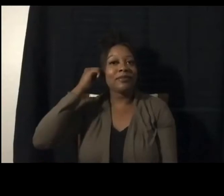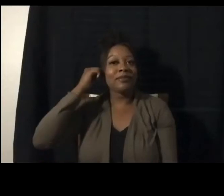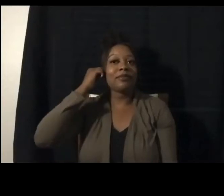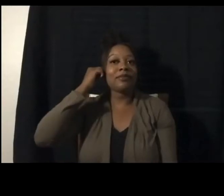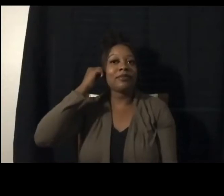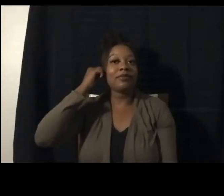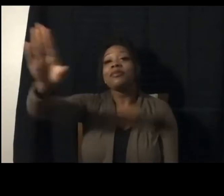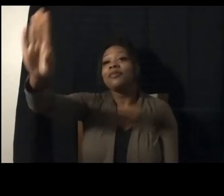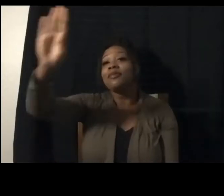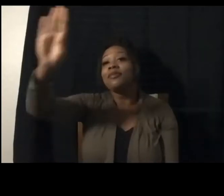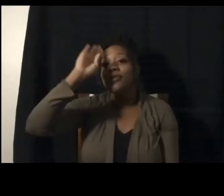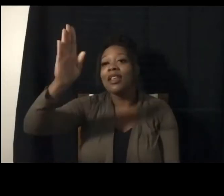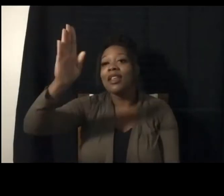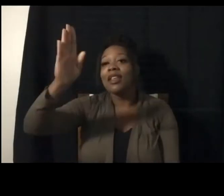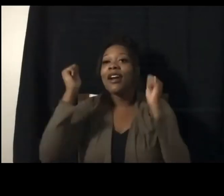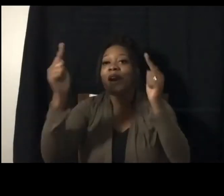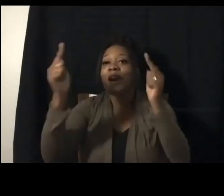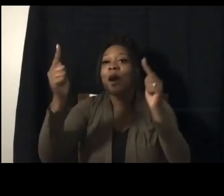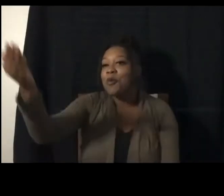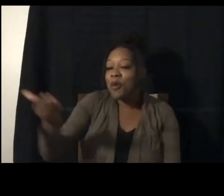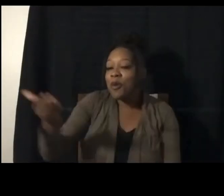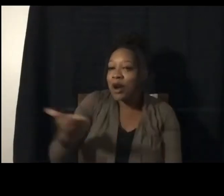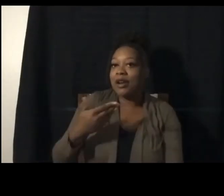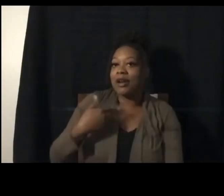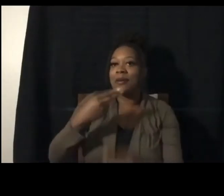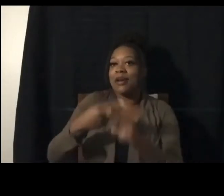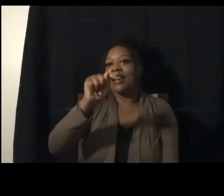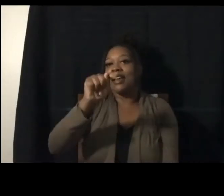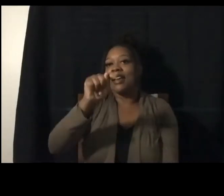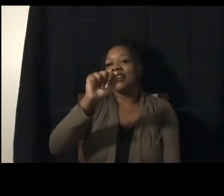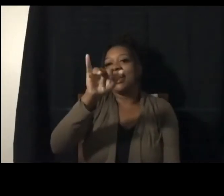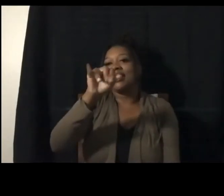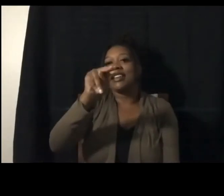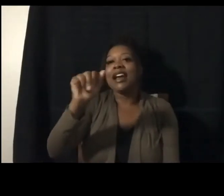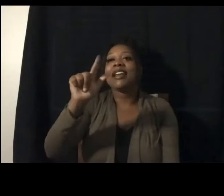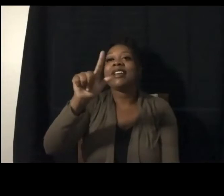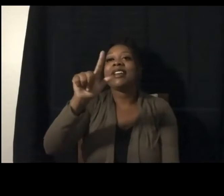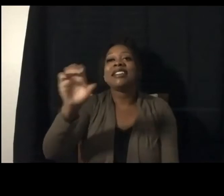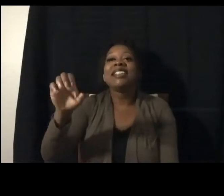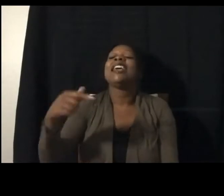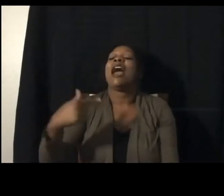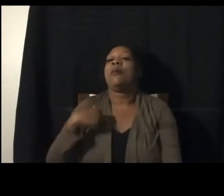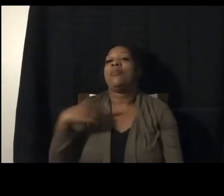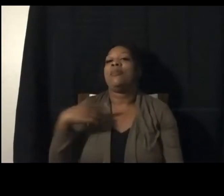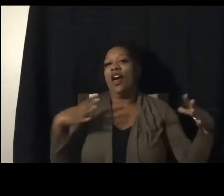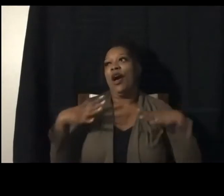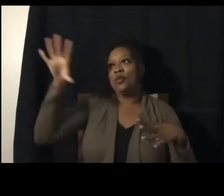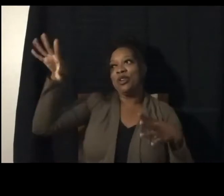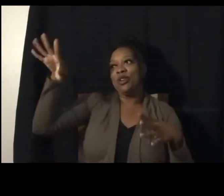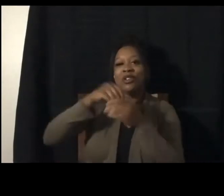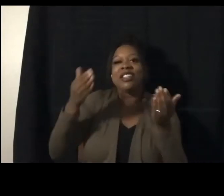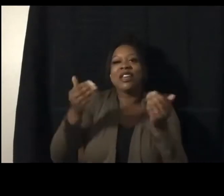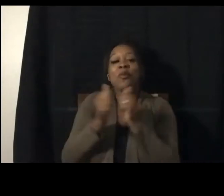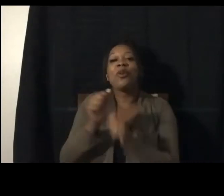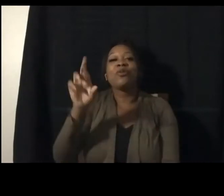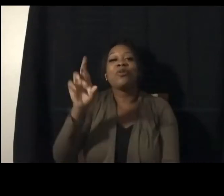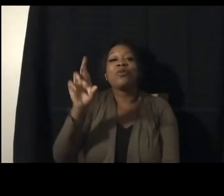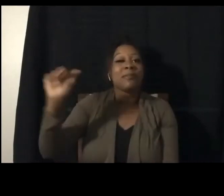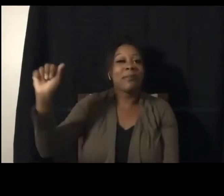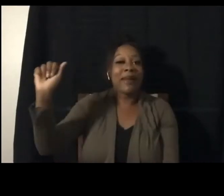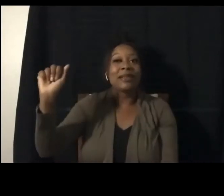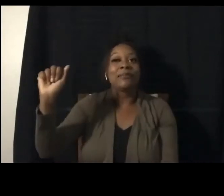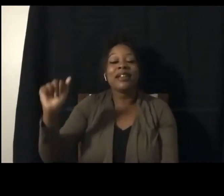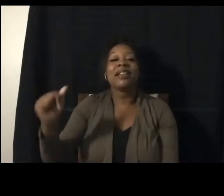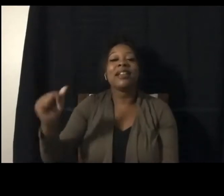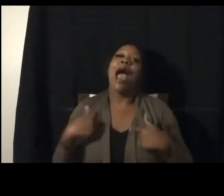Hi, everybody. Welcome. My name is Tatiana Lee, and I'm a Hollywood inclusionist at RespectAbility. I'm also an actress and a